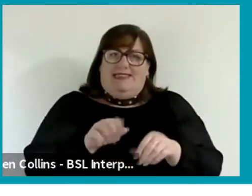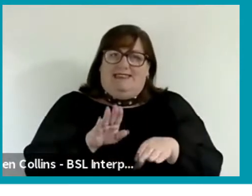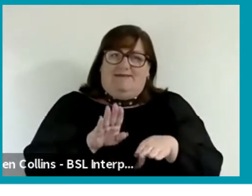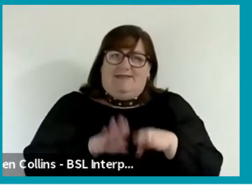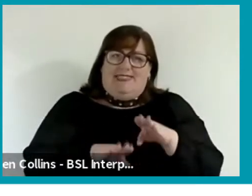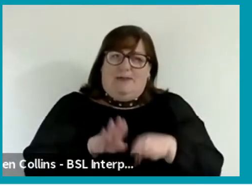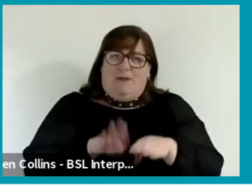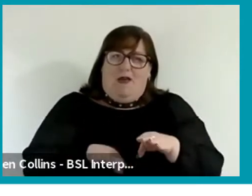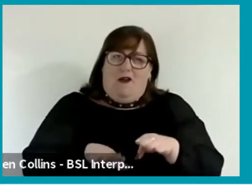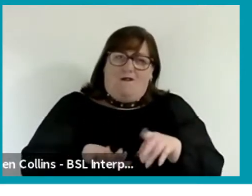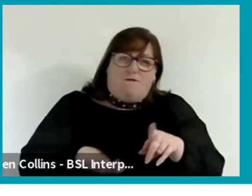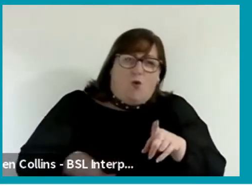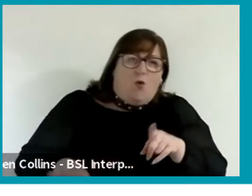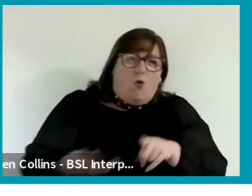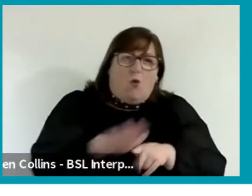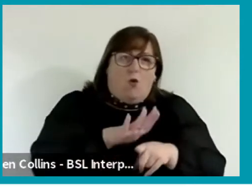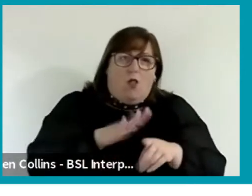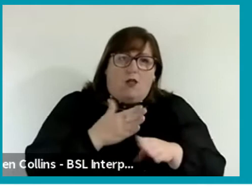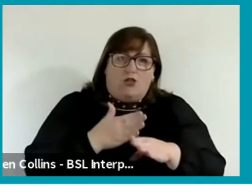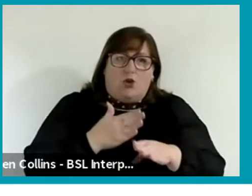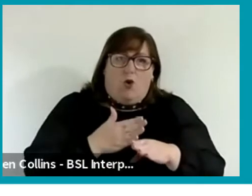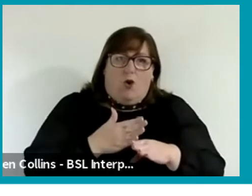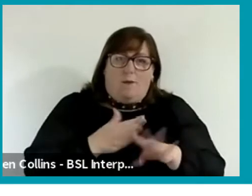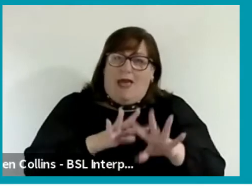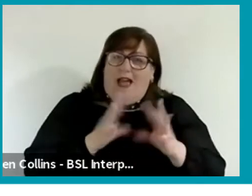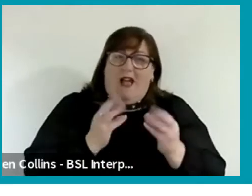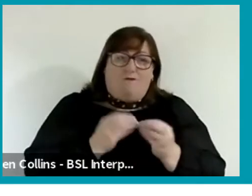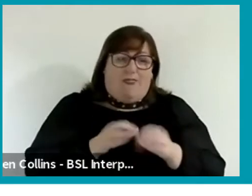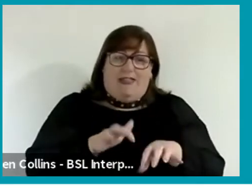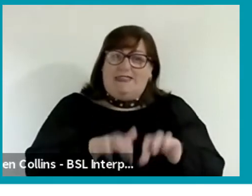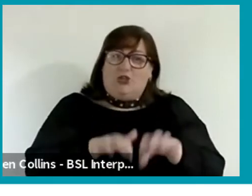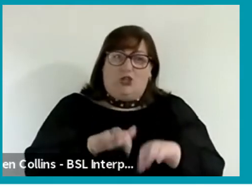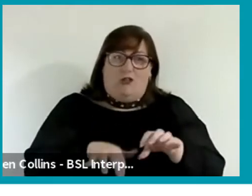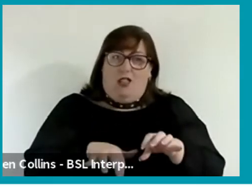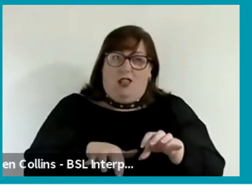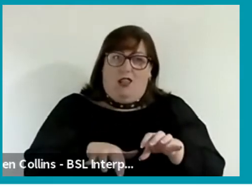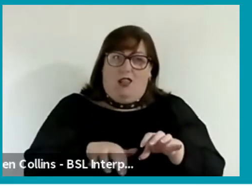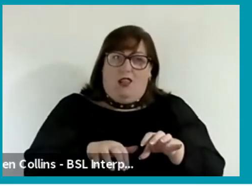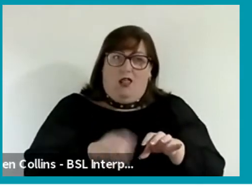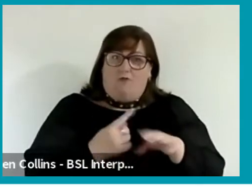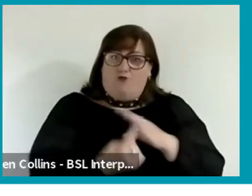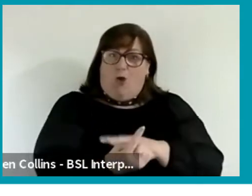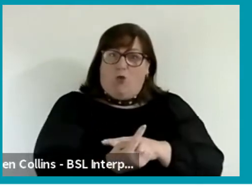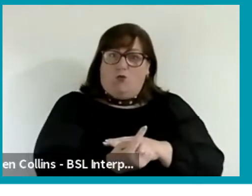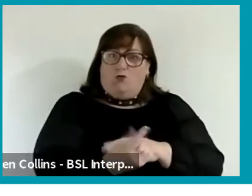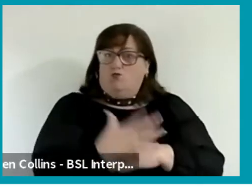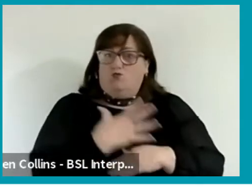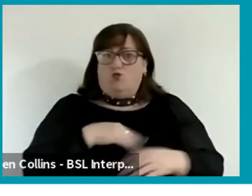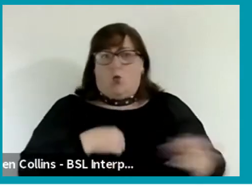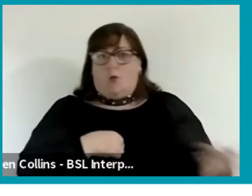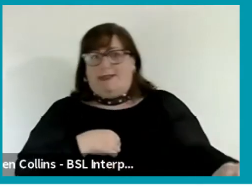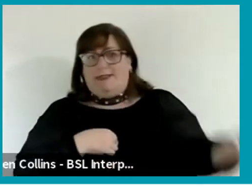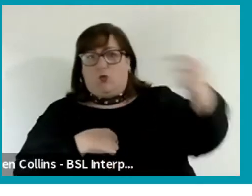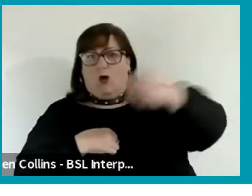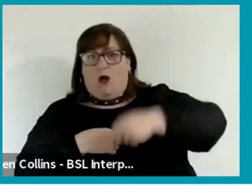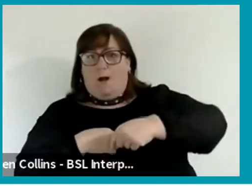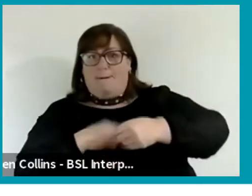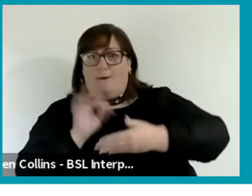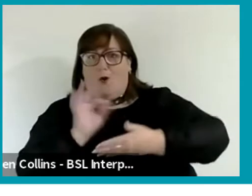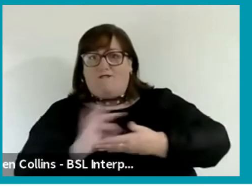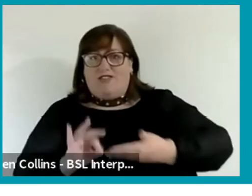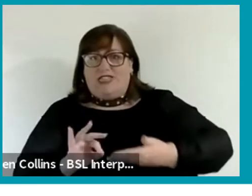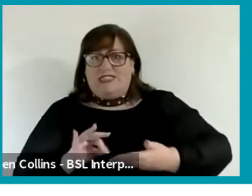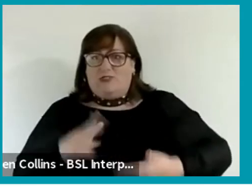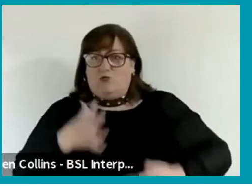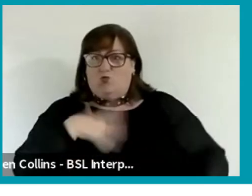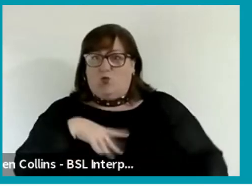our roles. It's all digital, it's all remote. So there is no need to come to the offices. There is no need to meet us anywhere